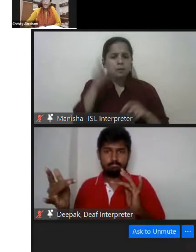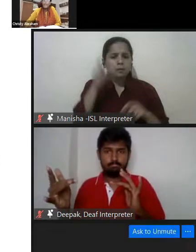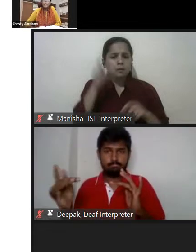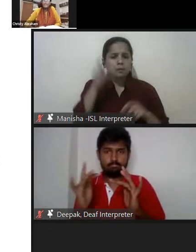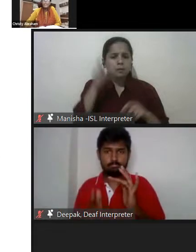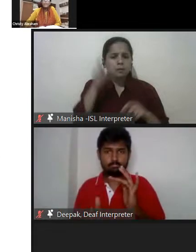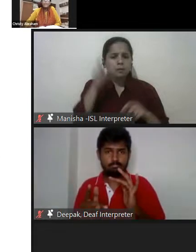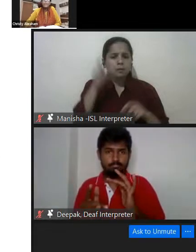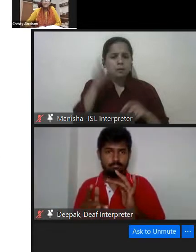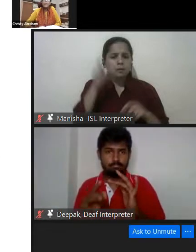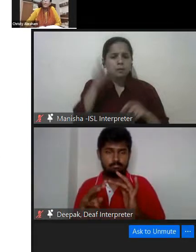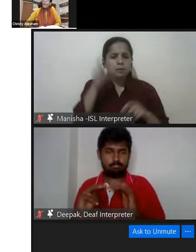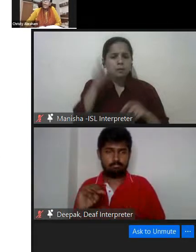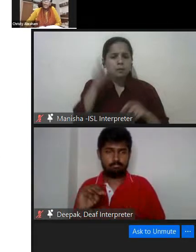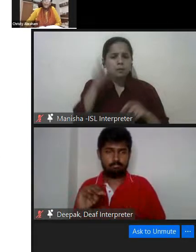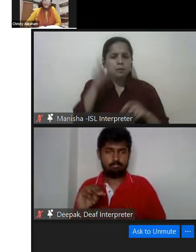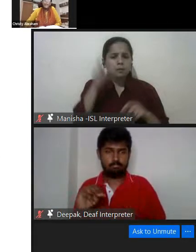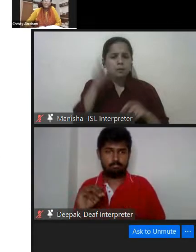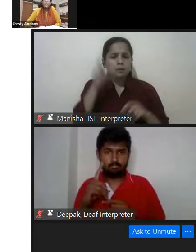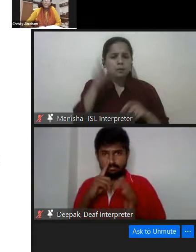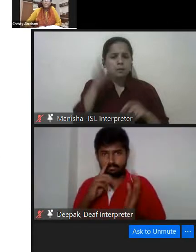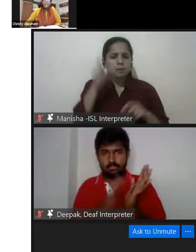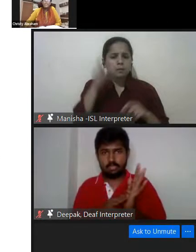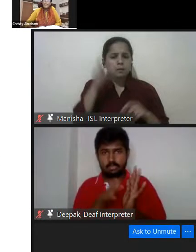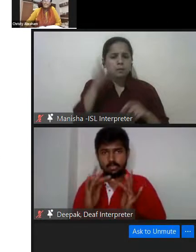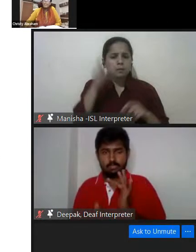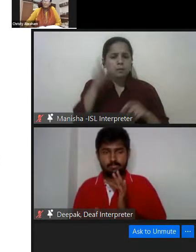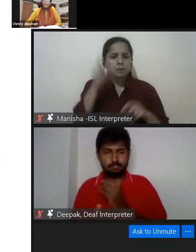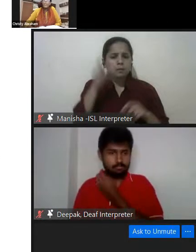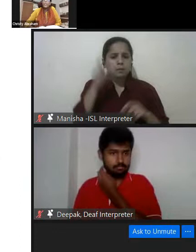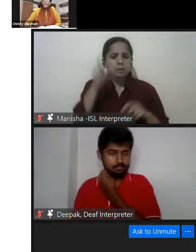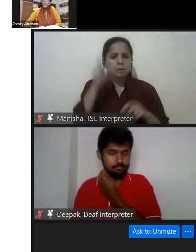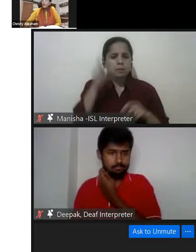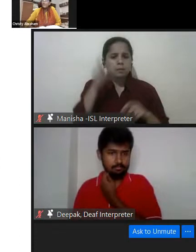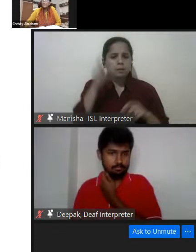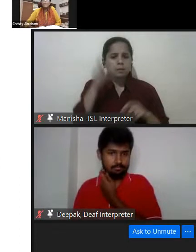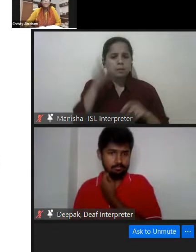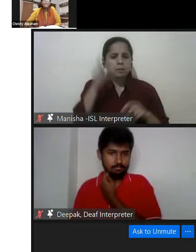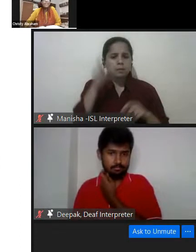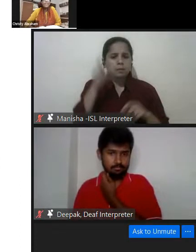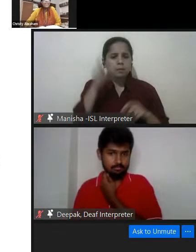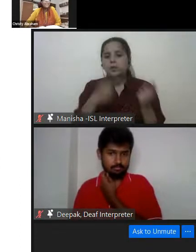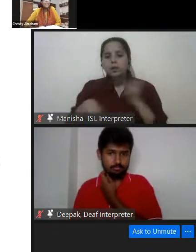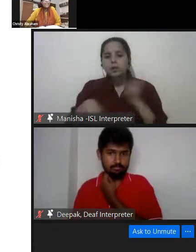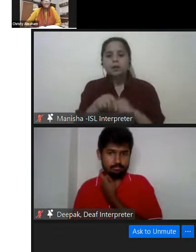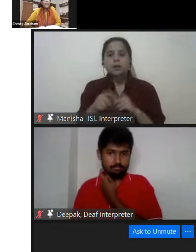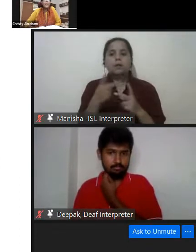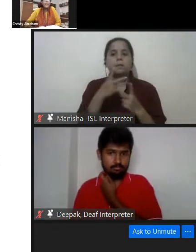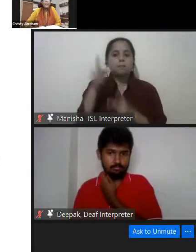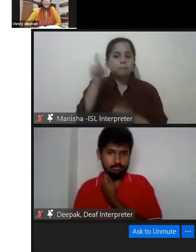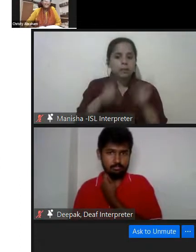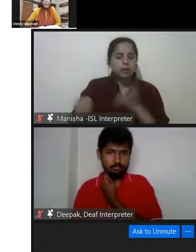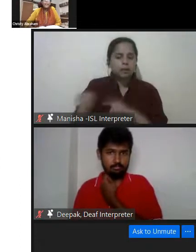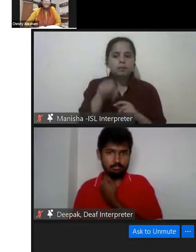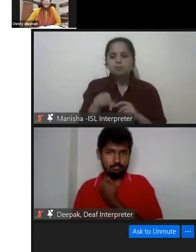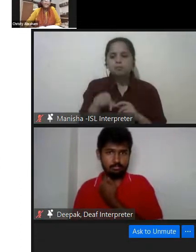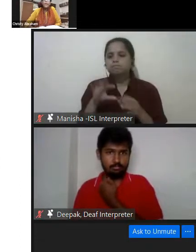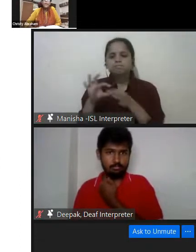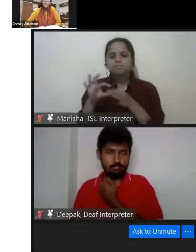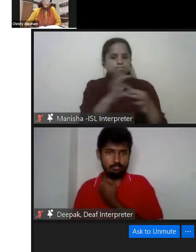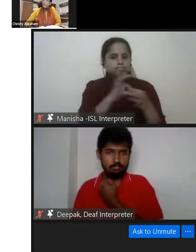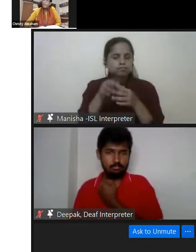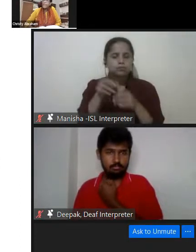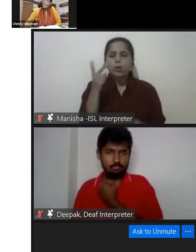for rehabilitation due to demographic changes, aging population, non-communicable diseases. It